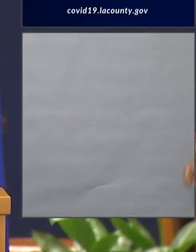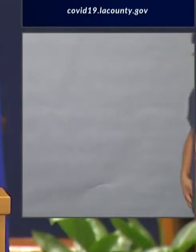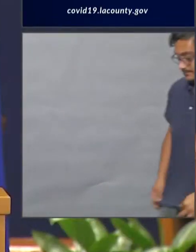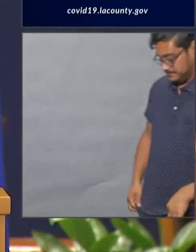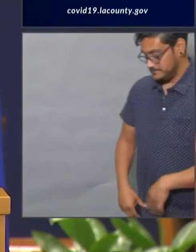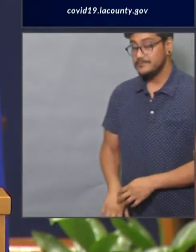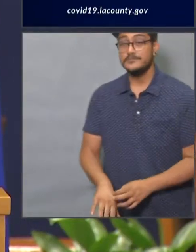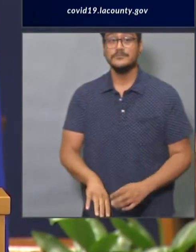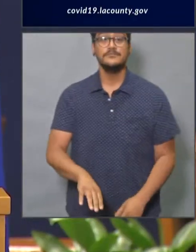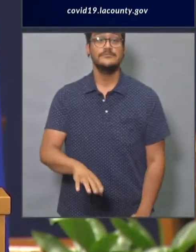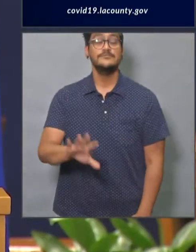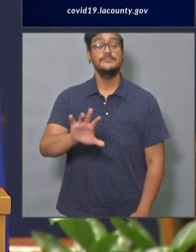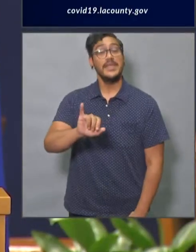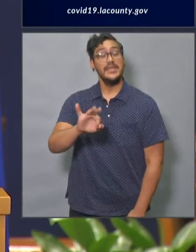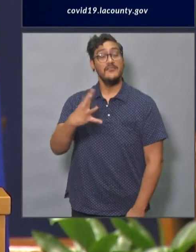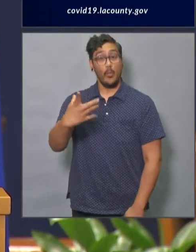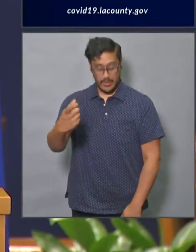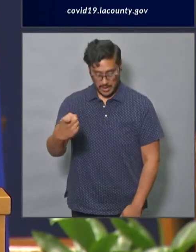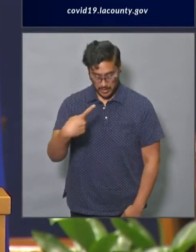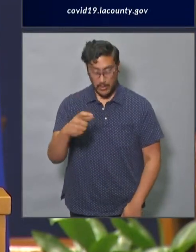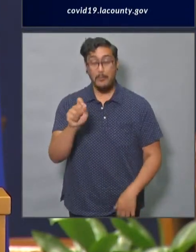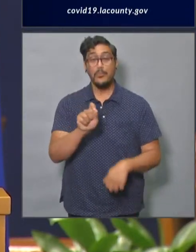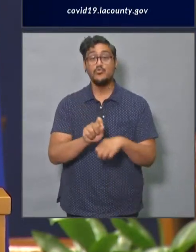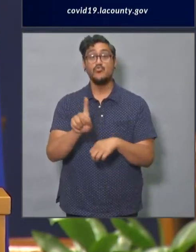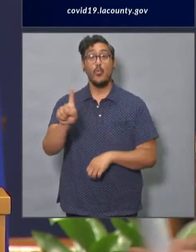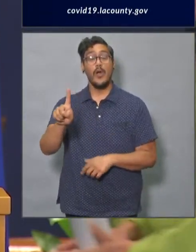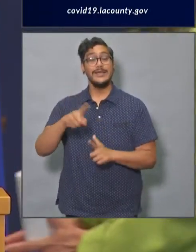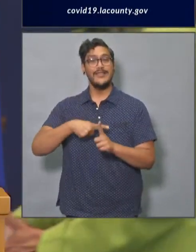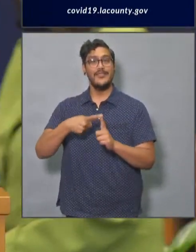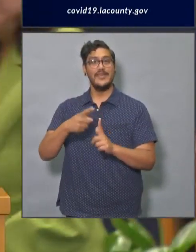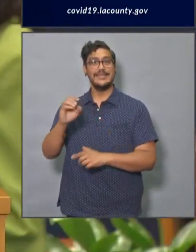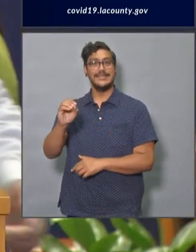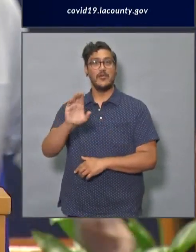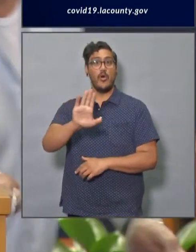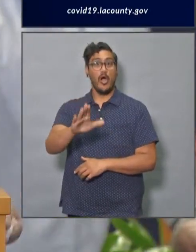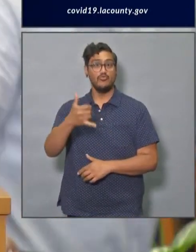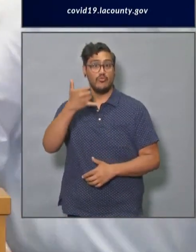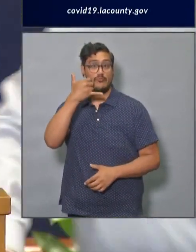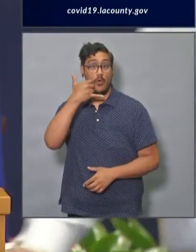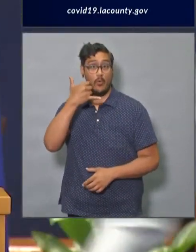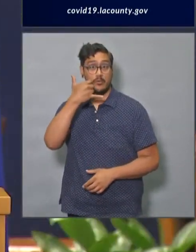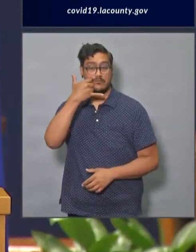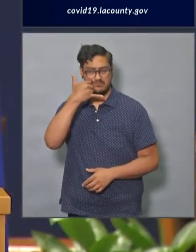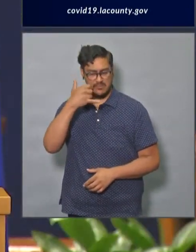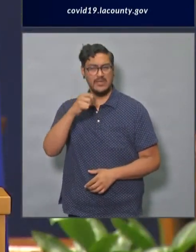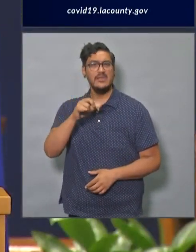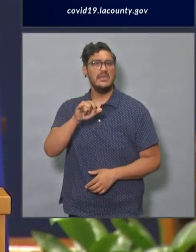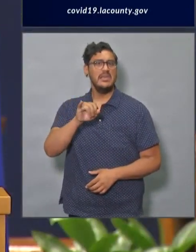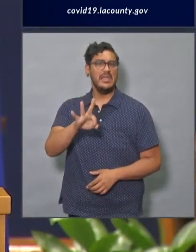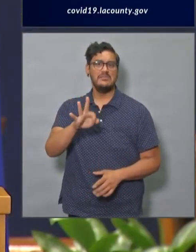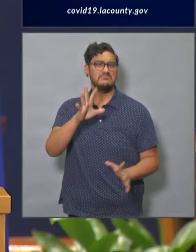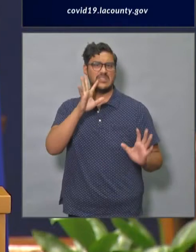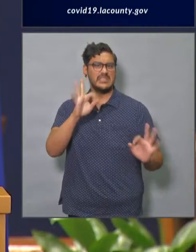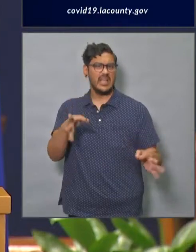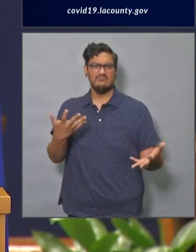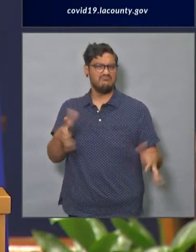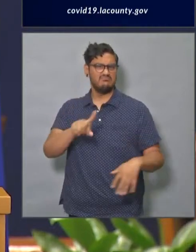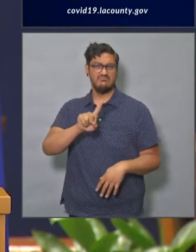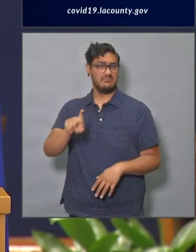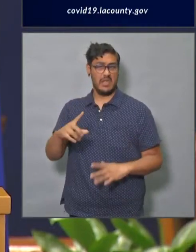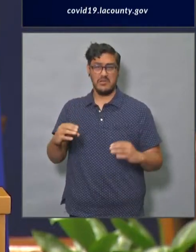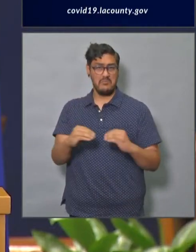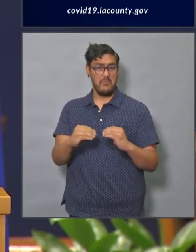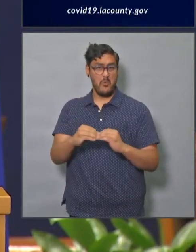a question, please press 1, then 0 on your telephone keypad. You may withdraw your question at any time